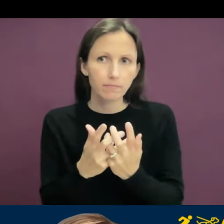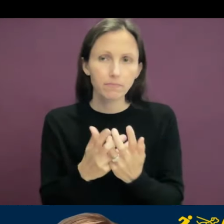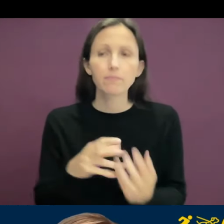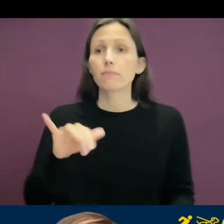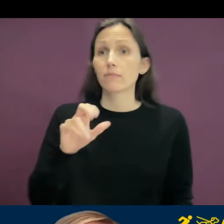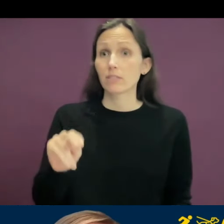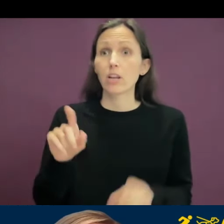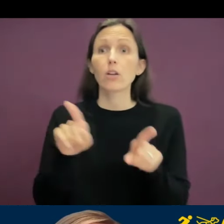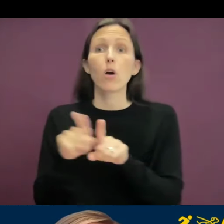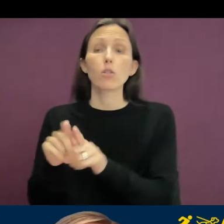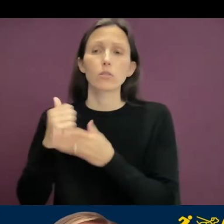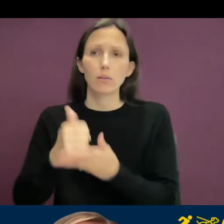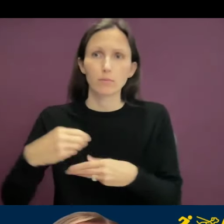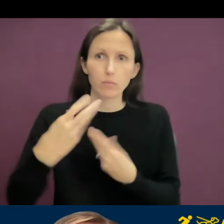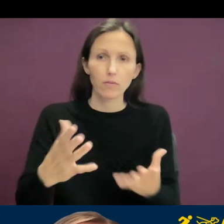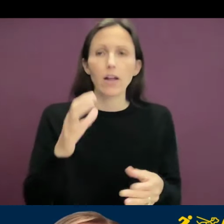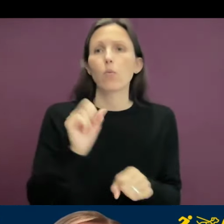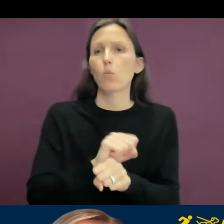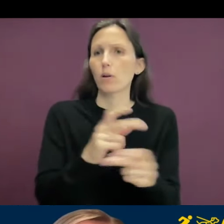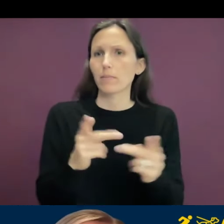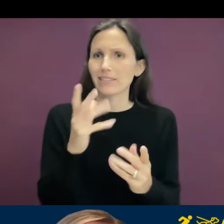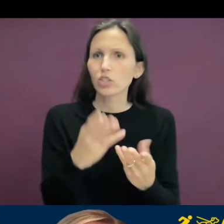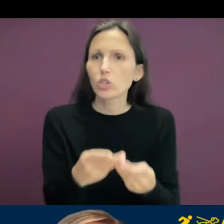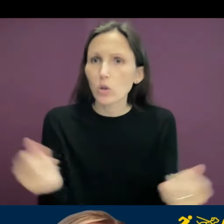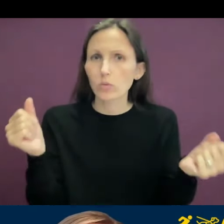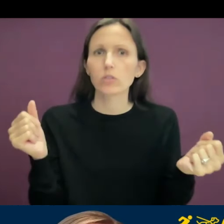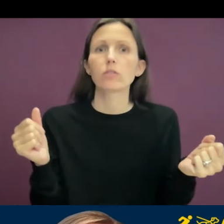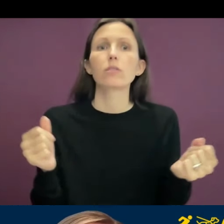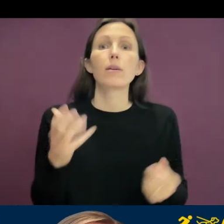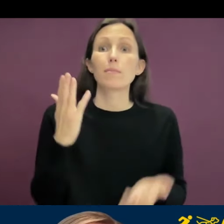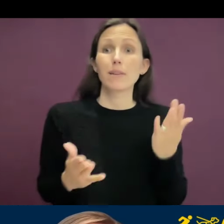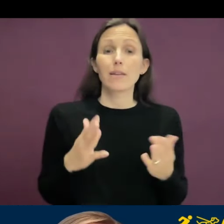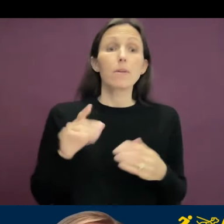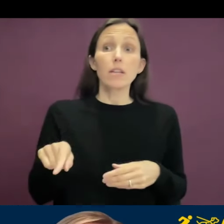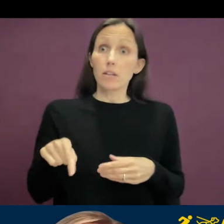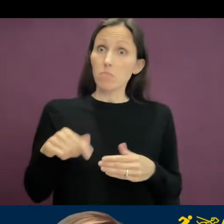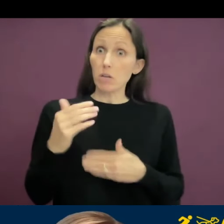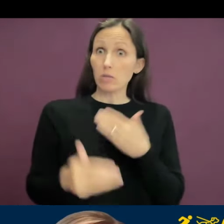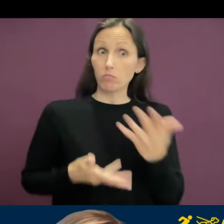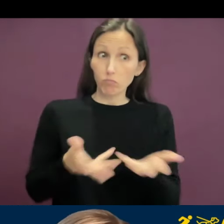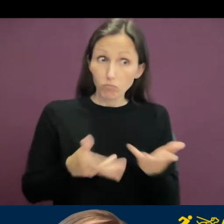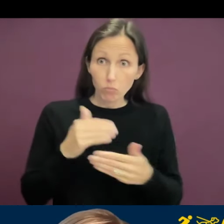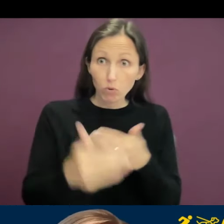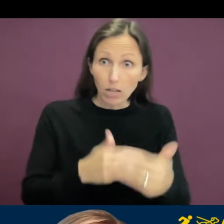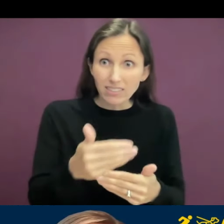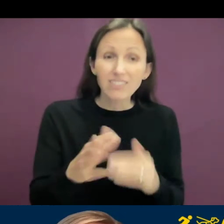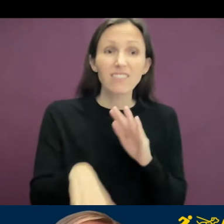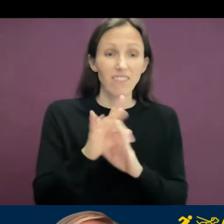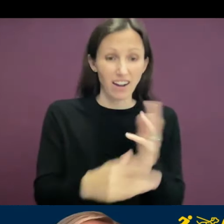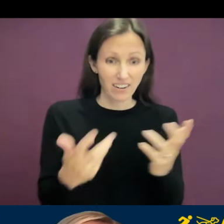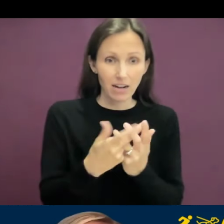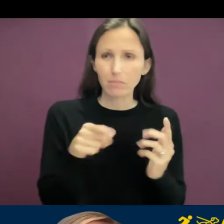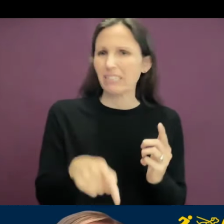job accommodation solutions. It may be that through the interactive process, an accommodation is determined to be